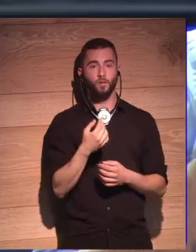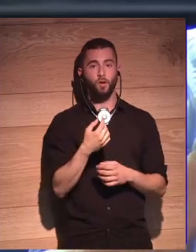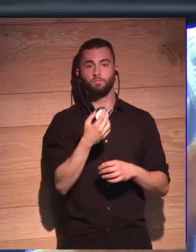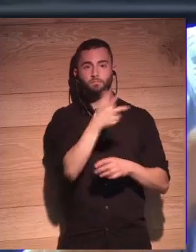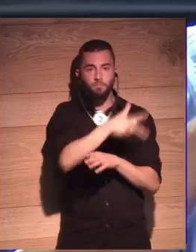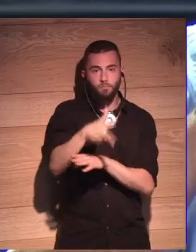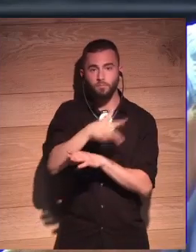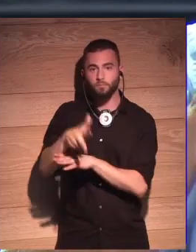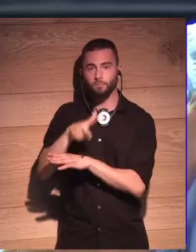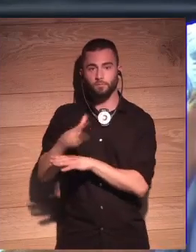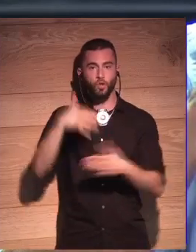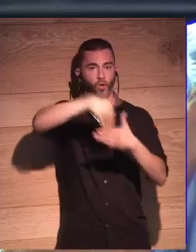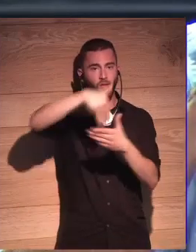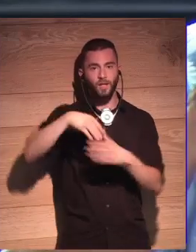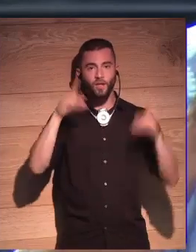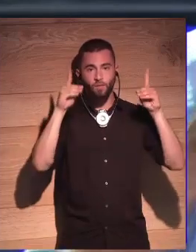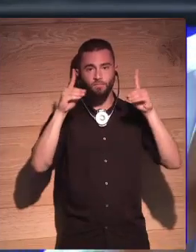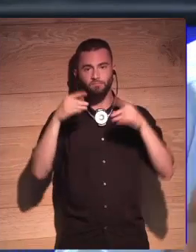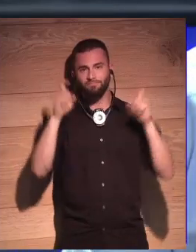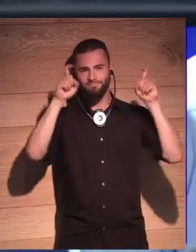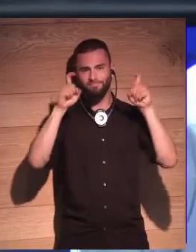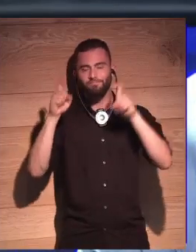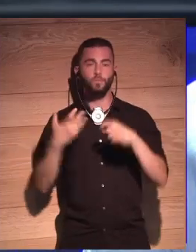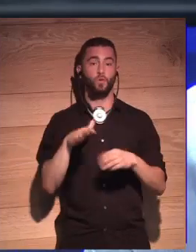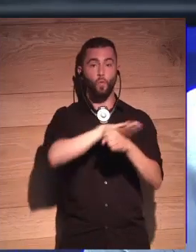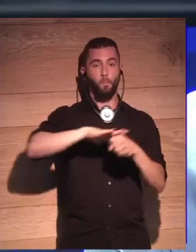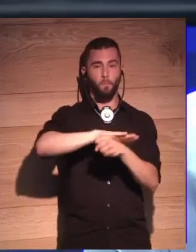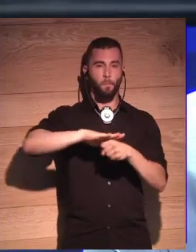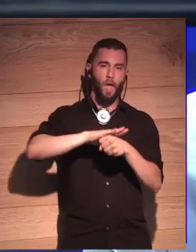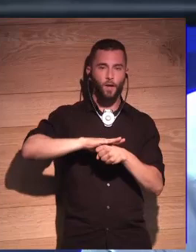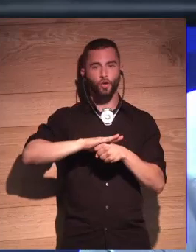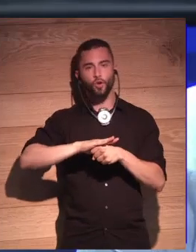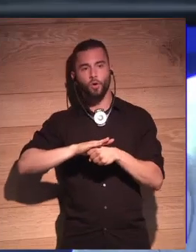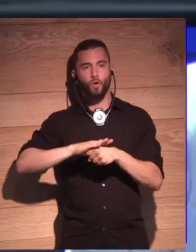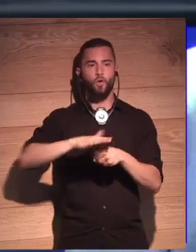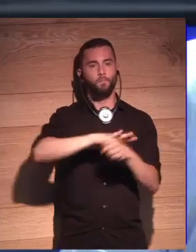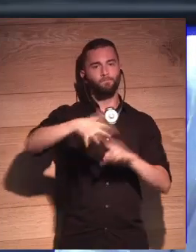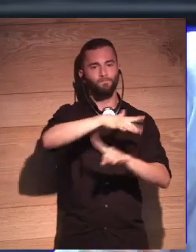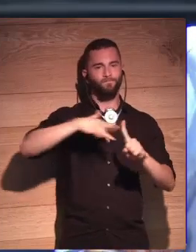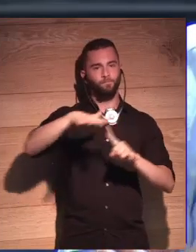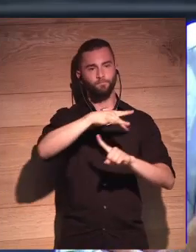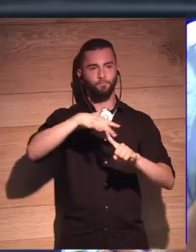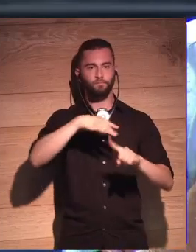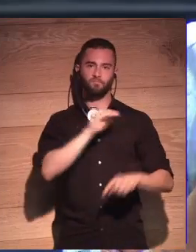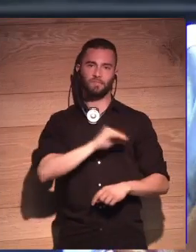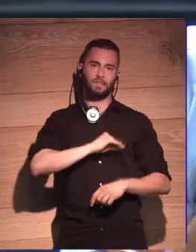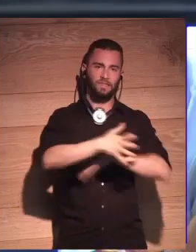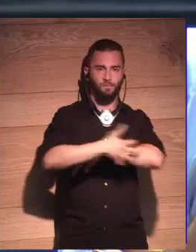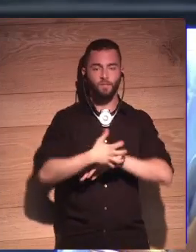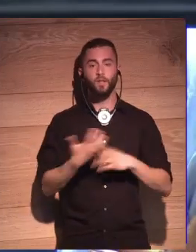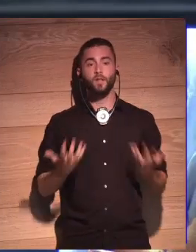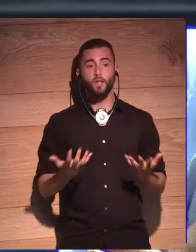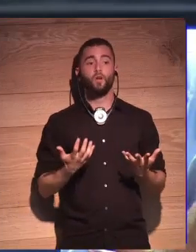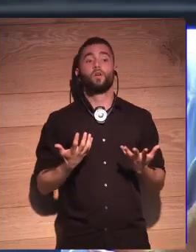this recording project and they edited all the context and they took it to a neighborhood that